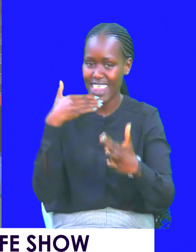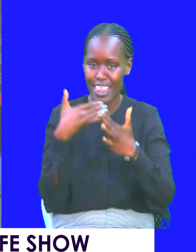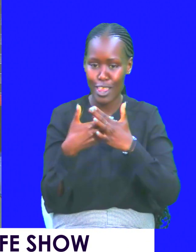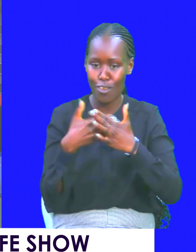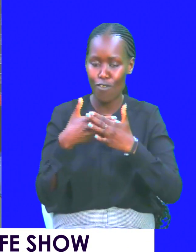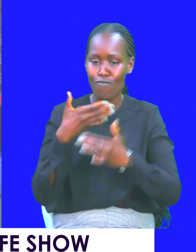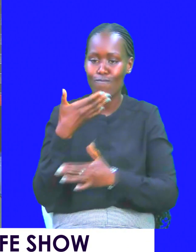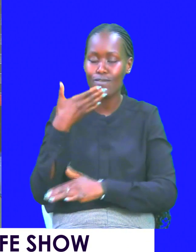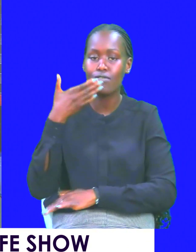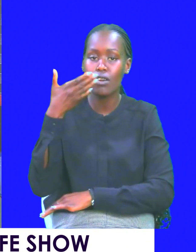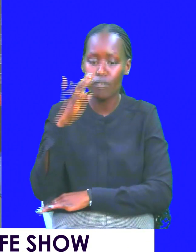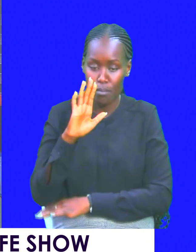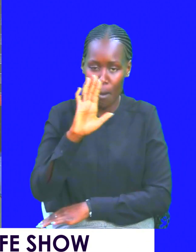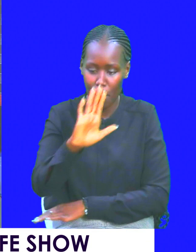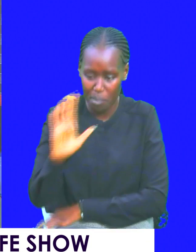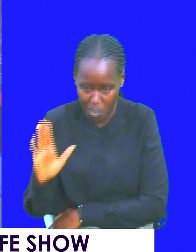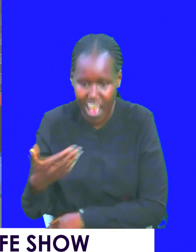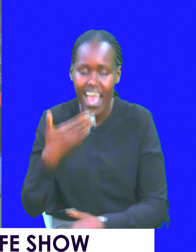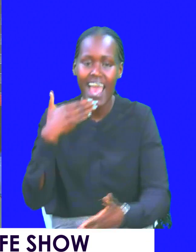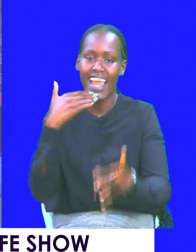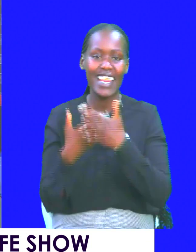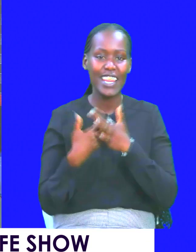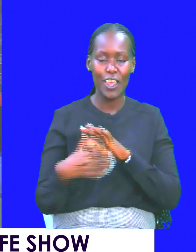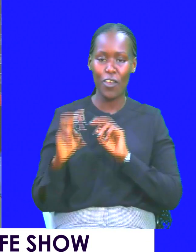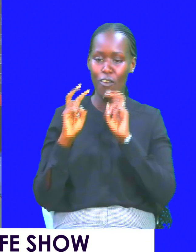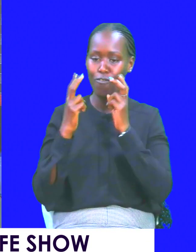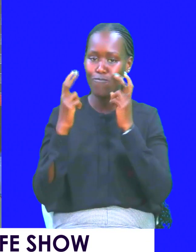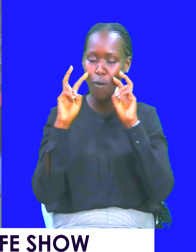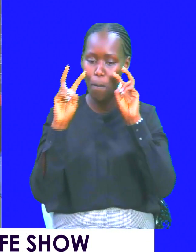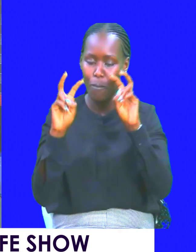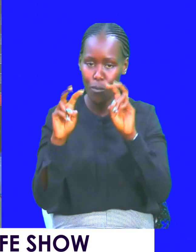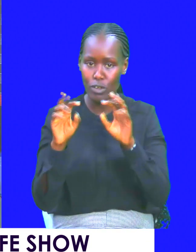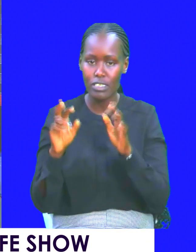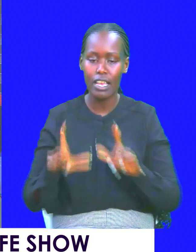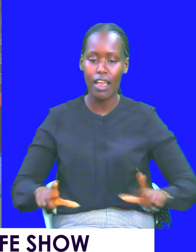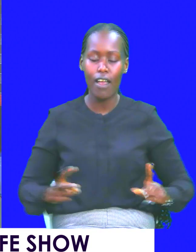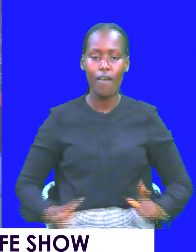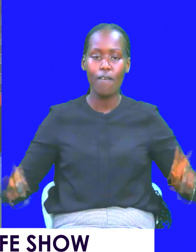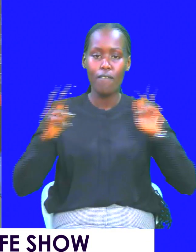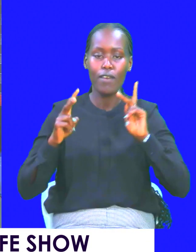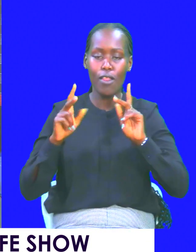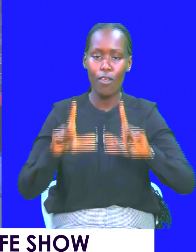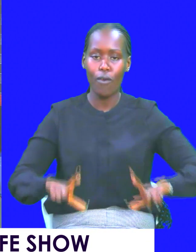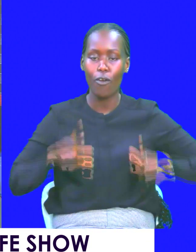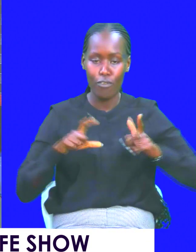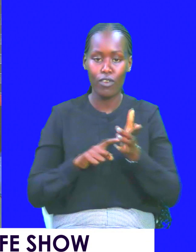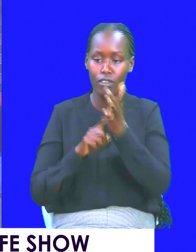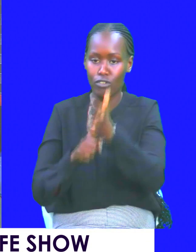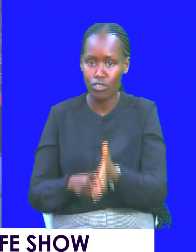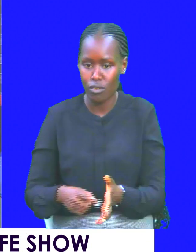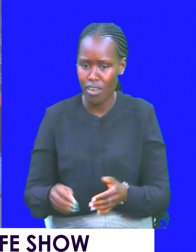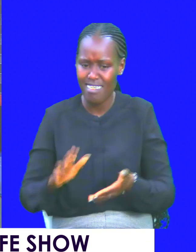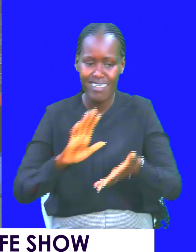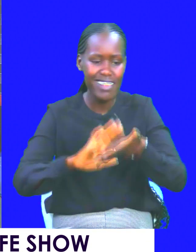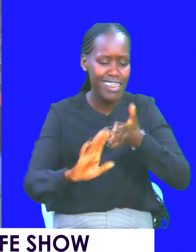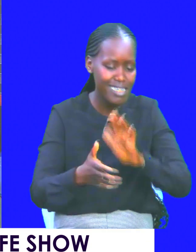feedback. Thank you. Thank you for watching the Treasures of Life show. You see, there is nothing